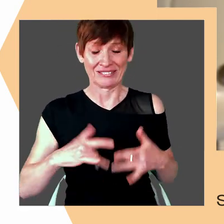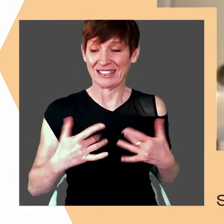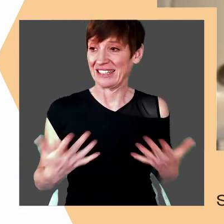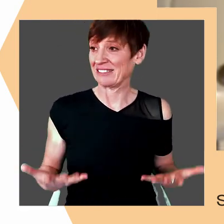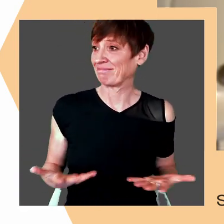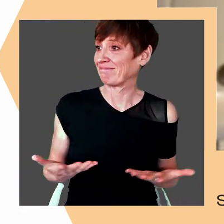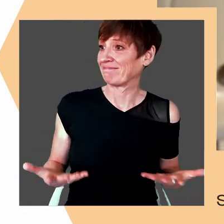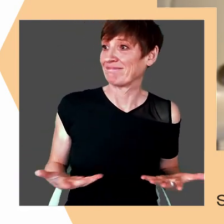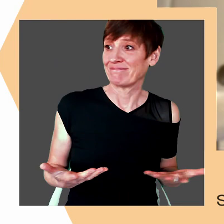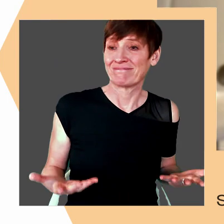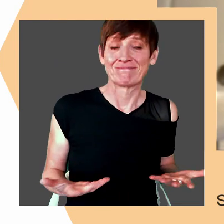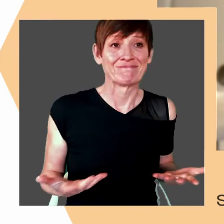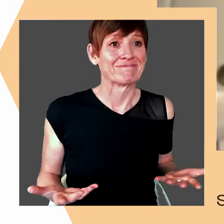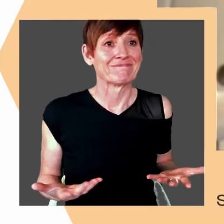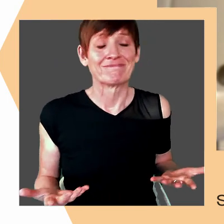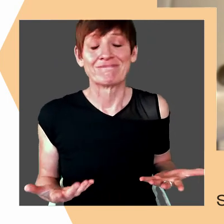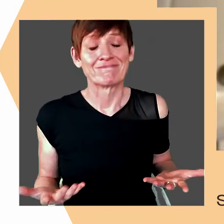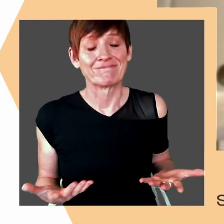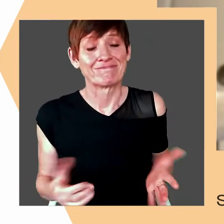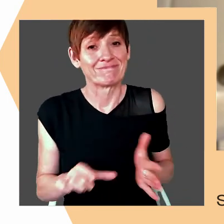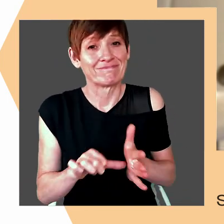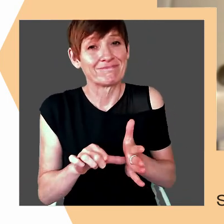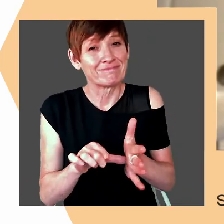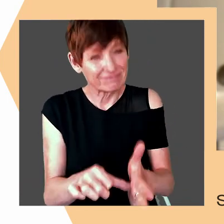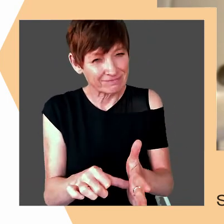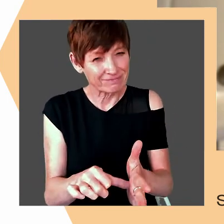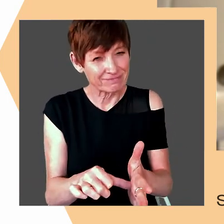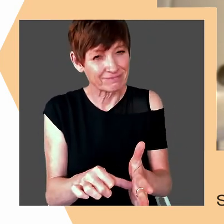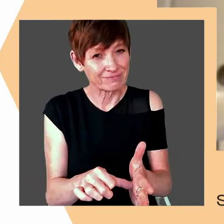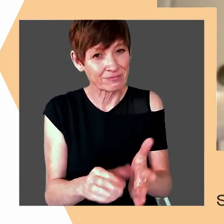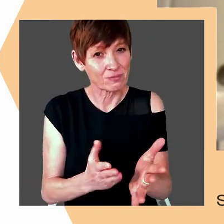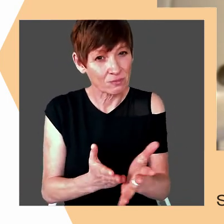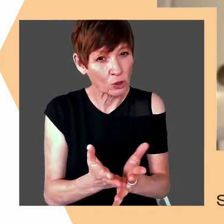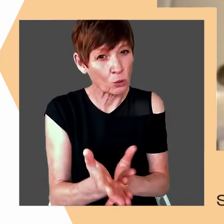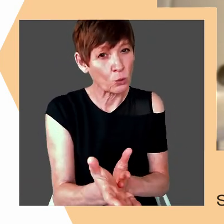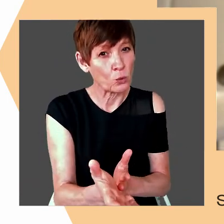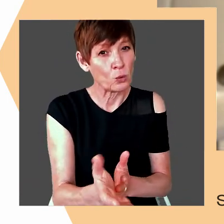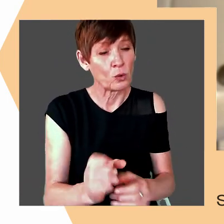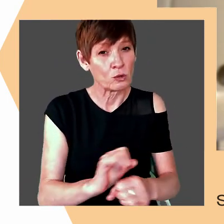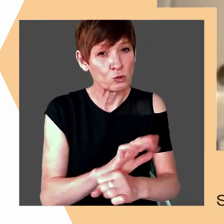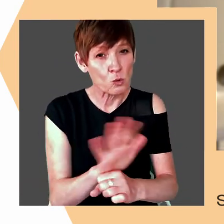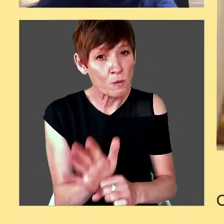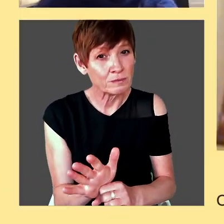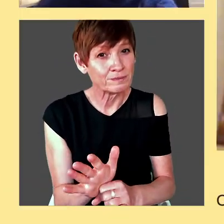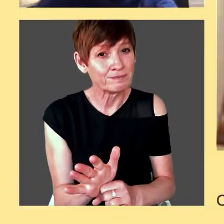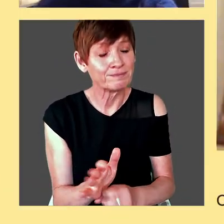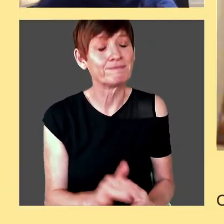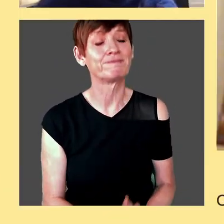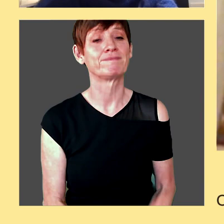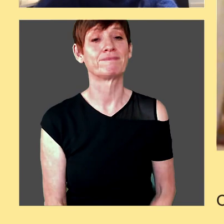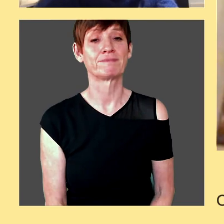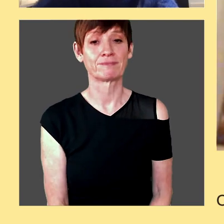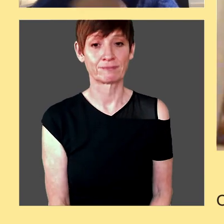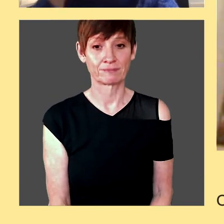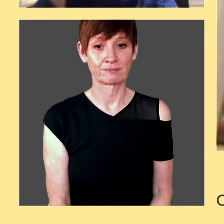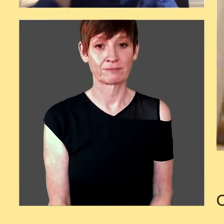and uninspired and are finding it a bit hard to stay creative at all?